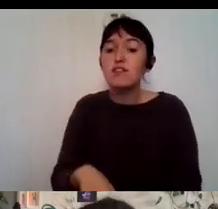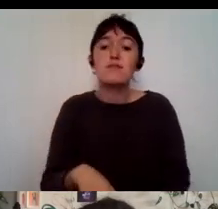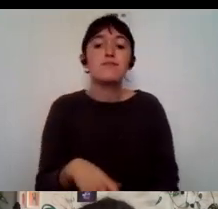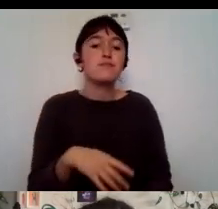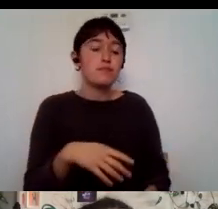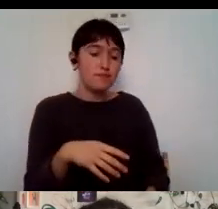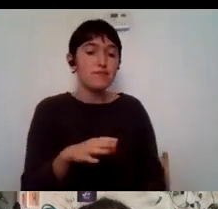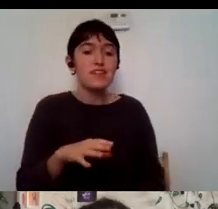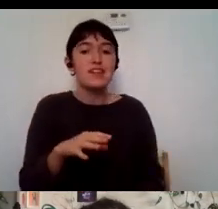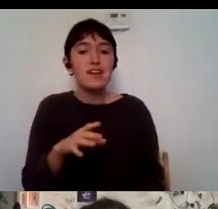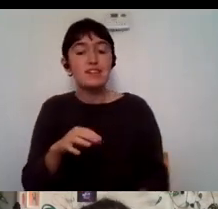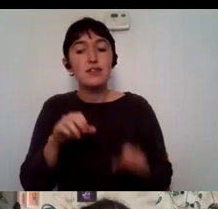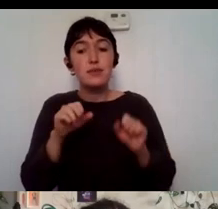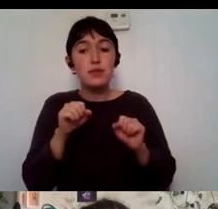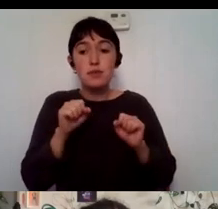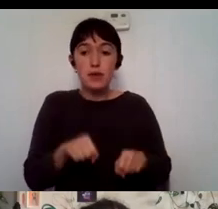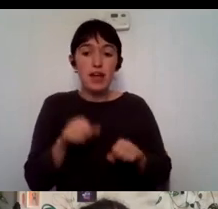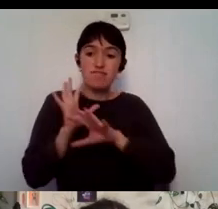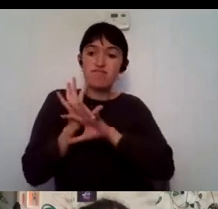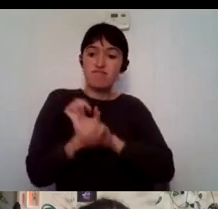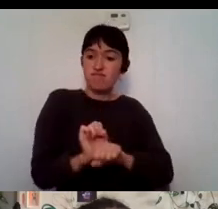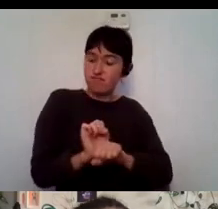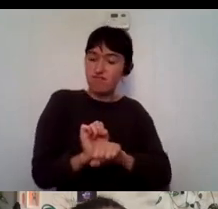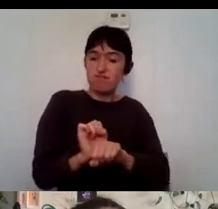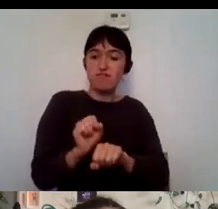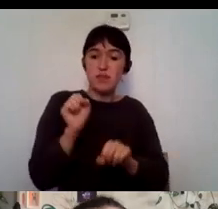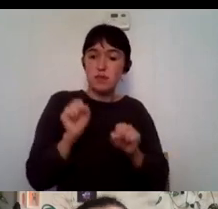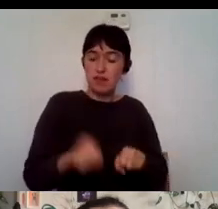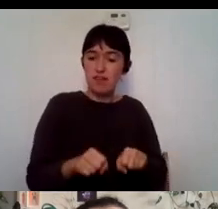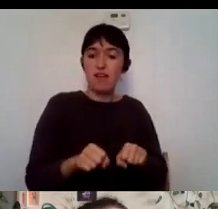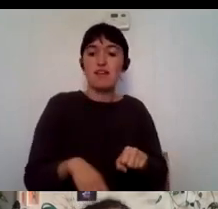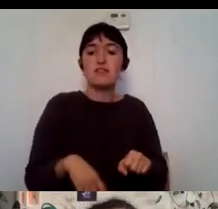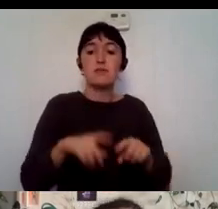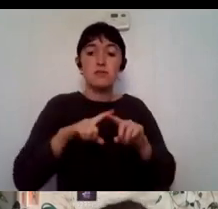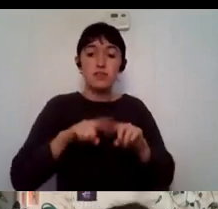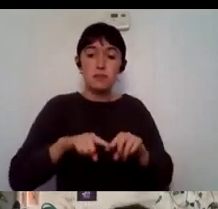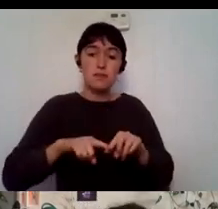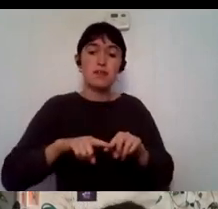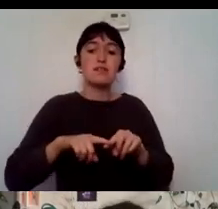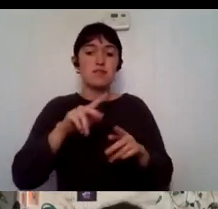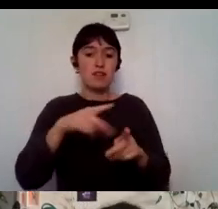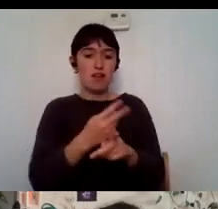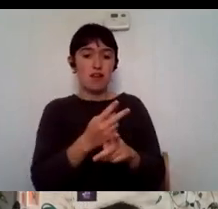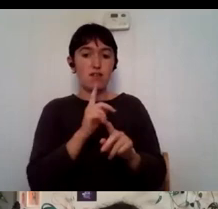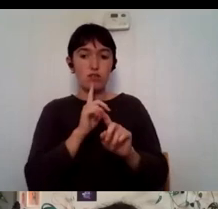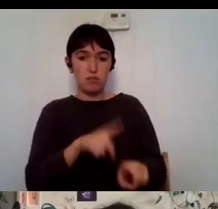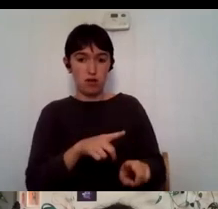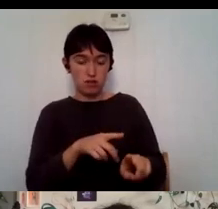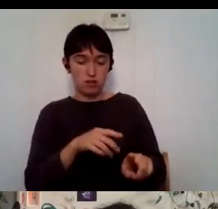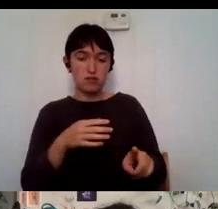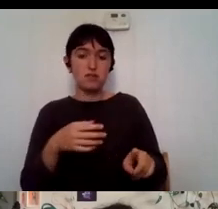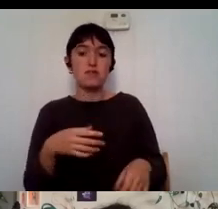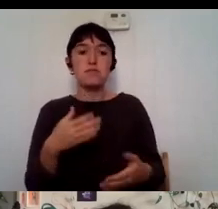habituation. So depending on the kind of response that you're getting, sometimes you